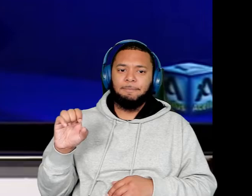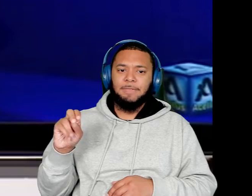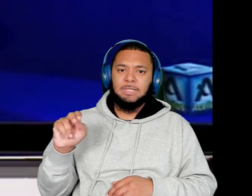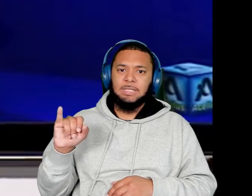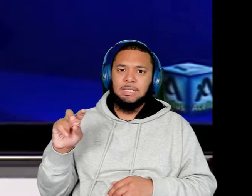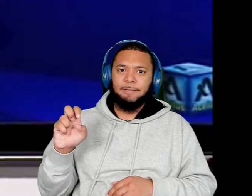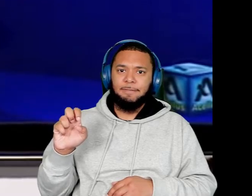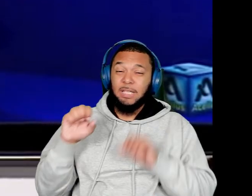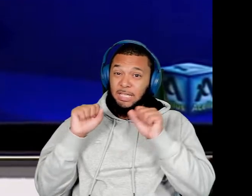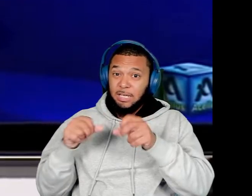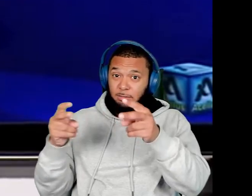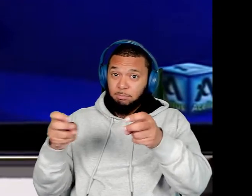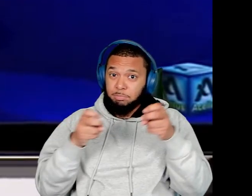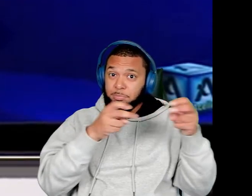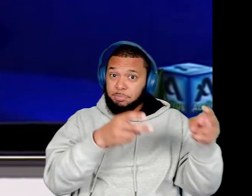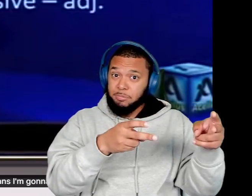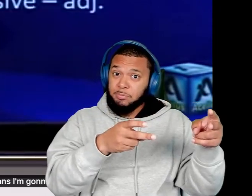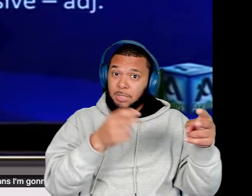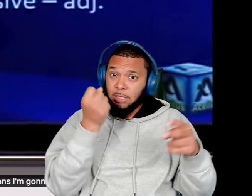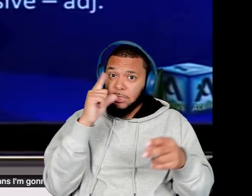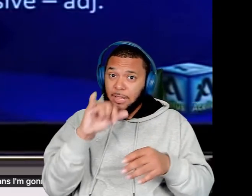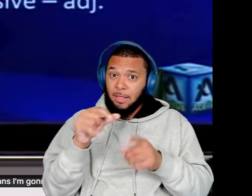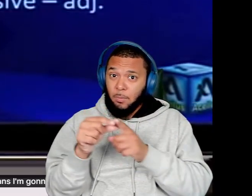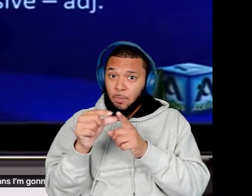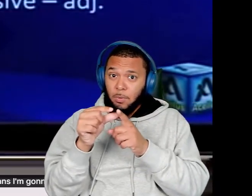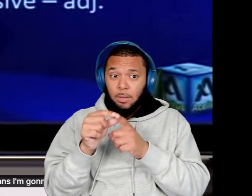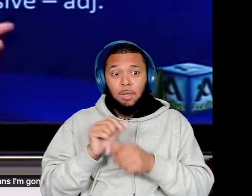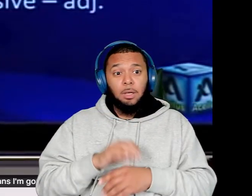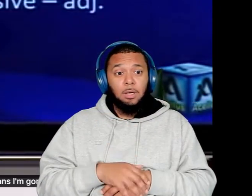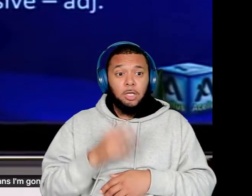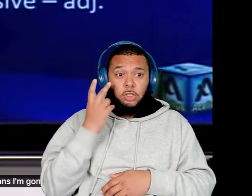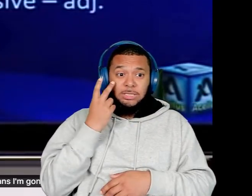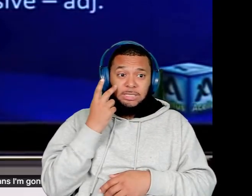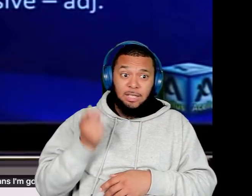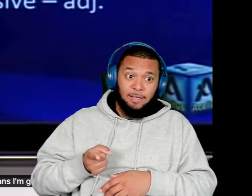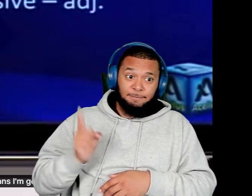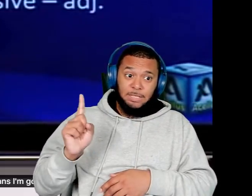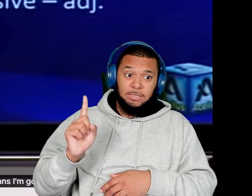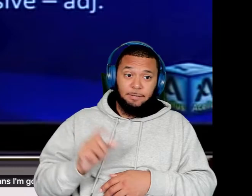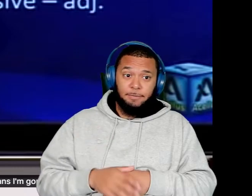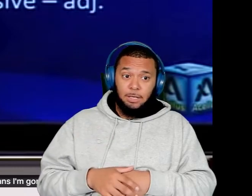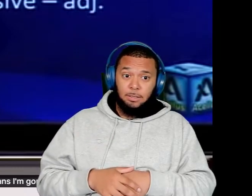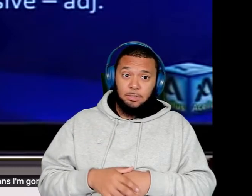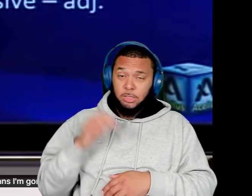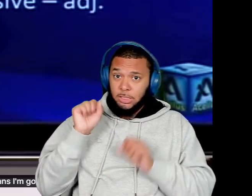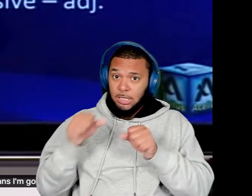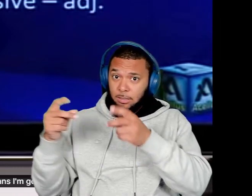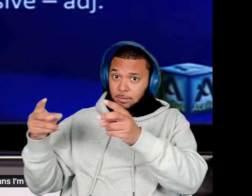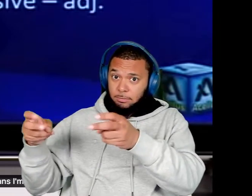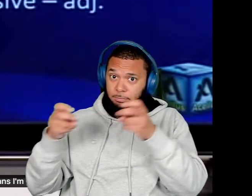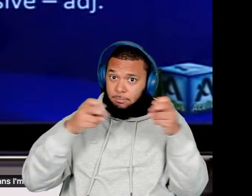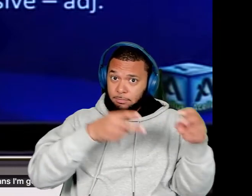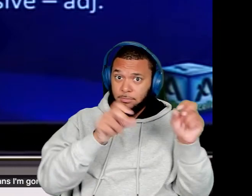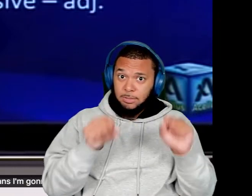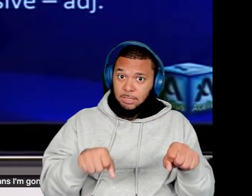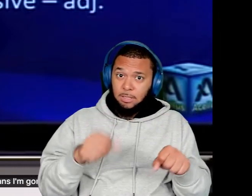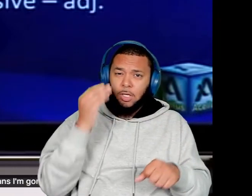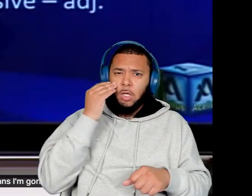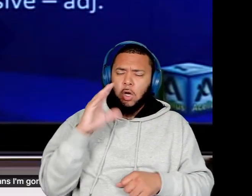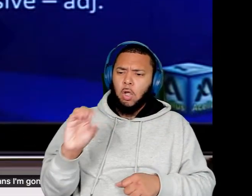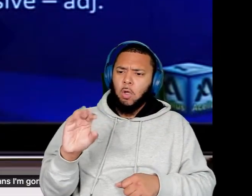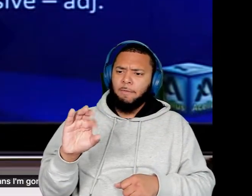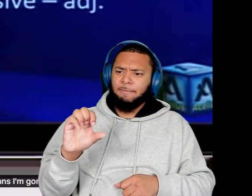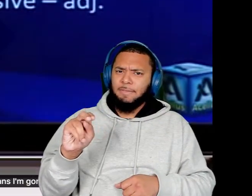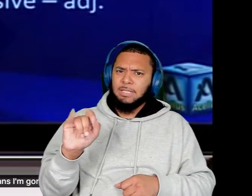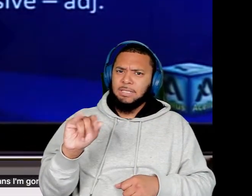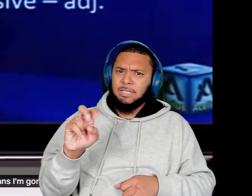words inside of it that might help us understand it. Do you see offensive in inoffensive? And you know what offensive